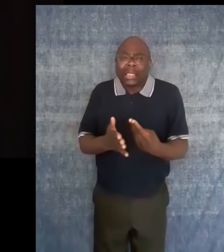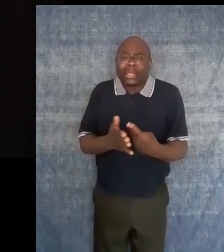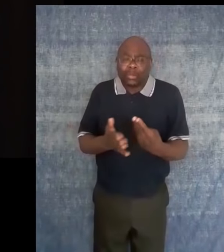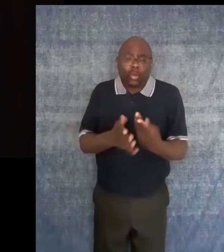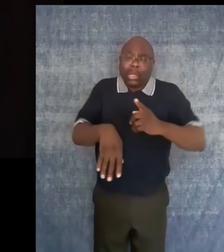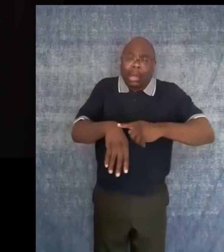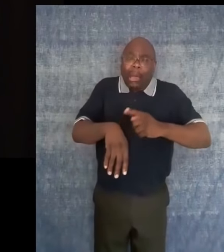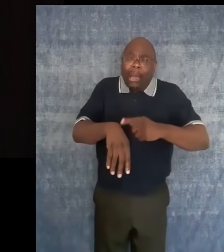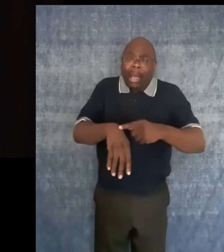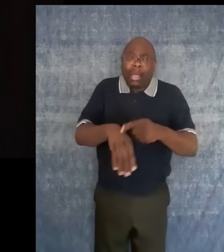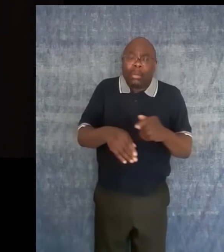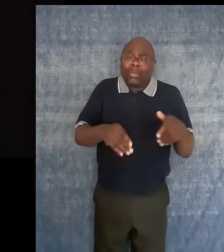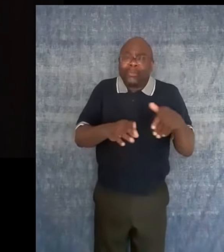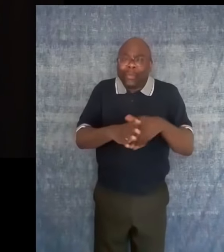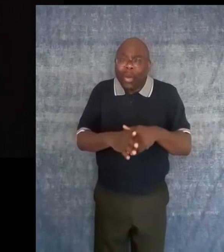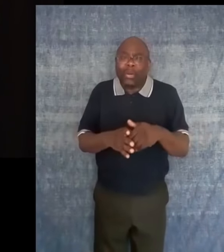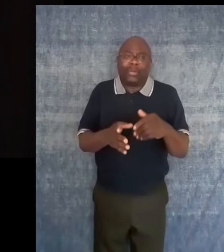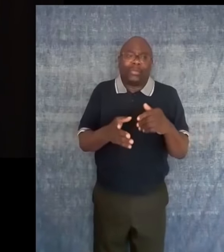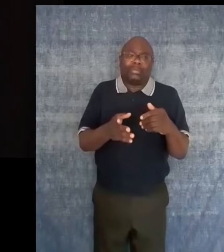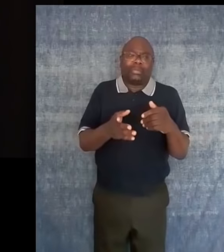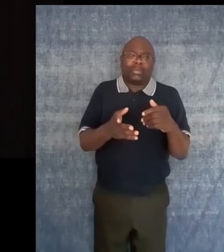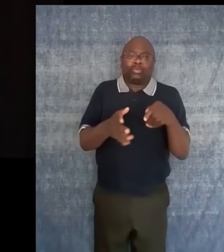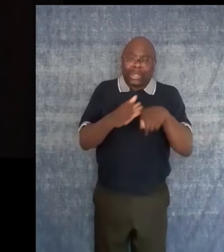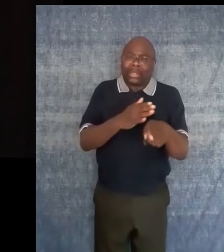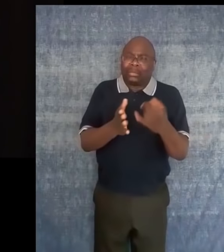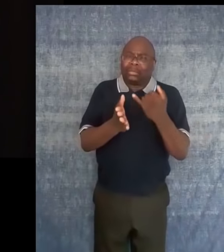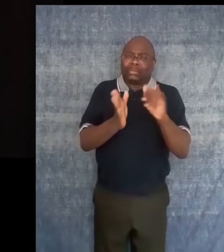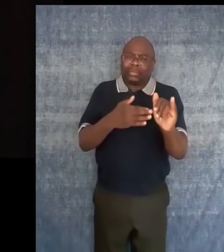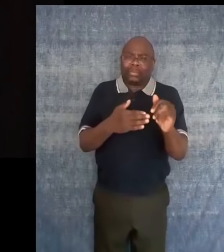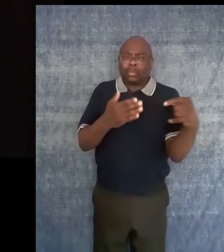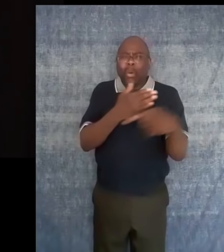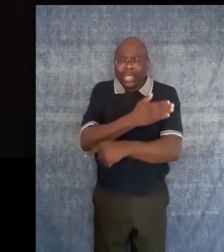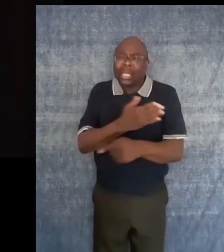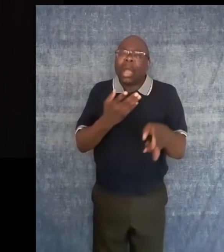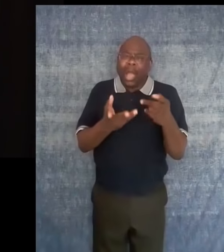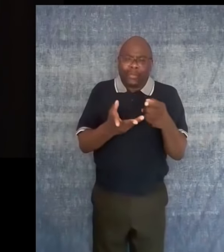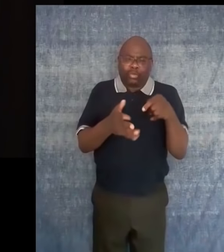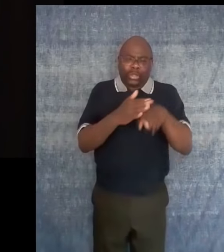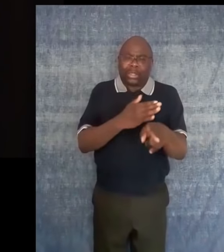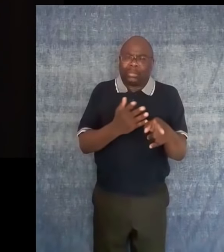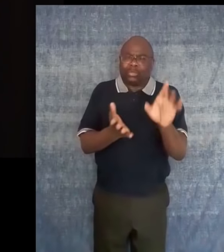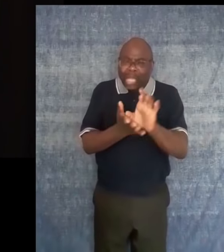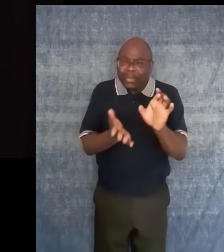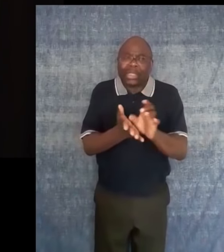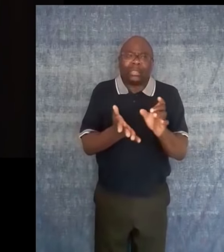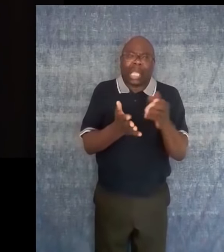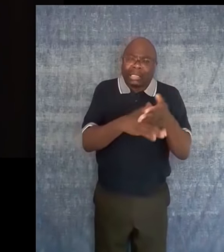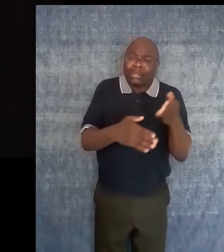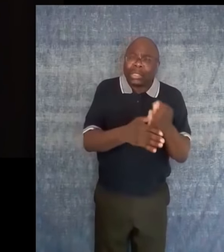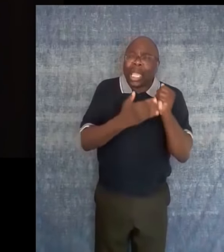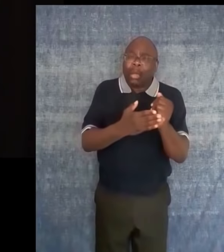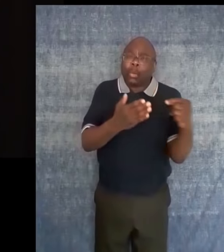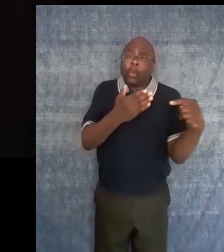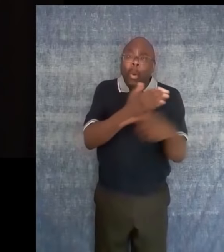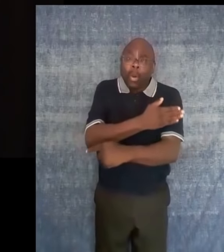your time, to get involved in things like CAP and in ACT and in other kind of Christian activities to help the poor. We